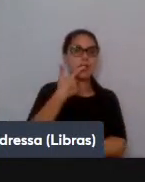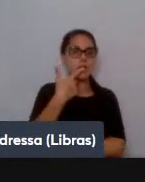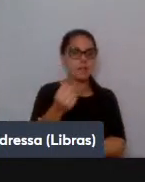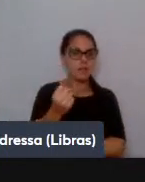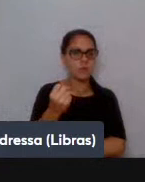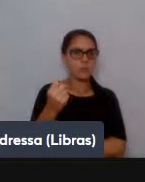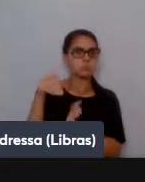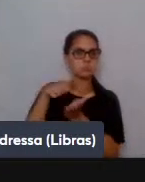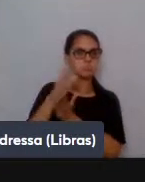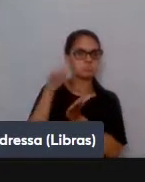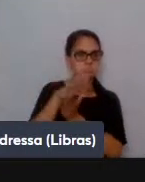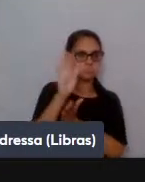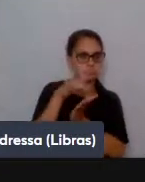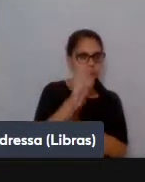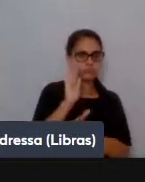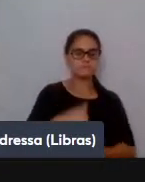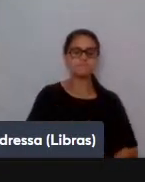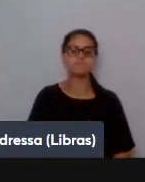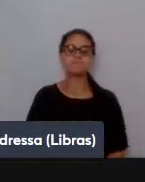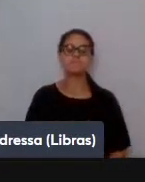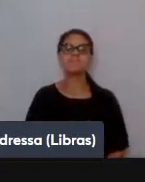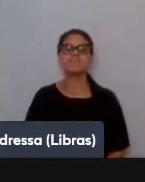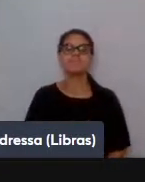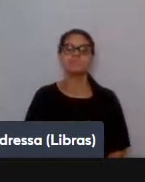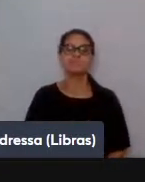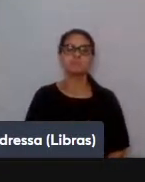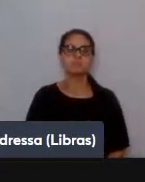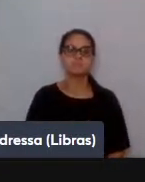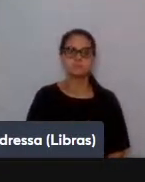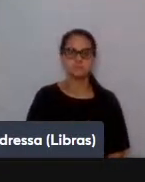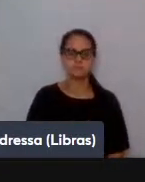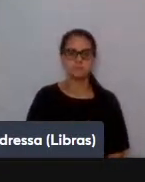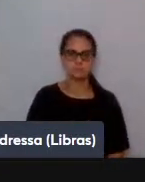eles publicam. The gray blue